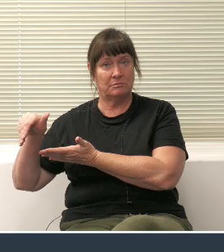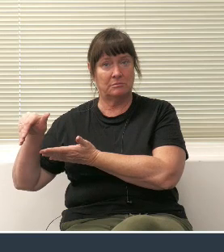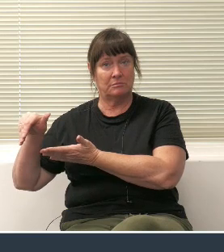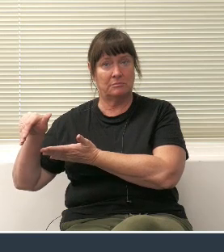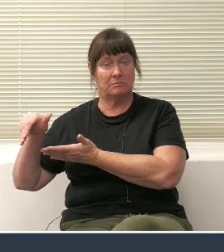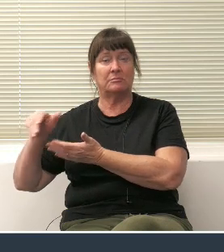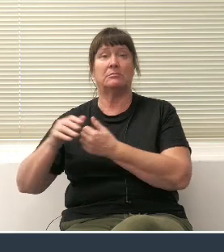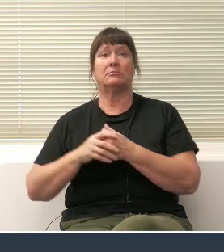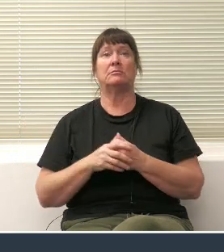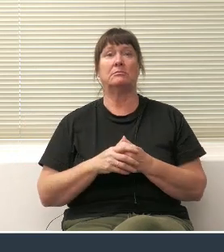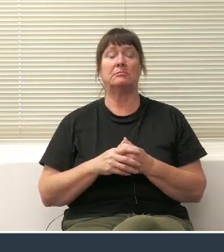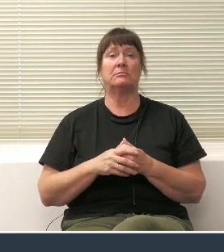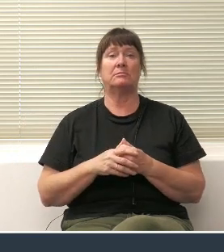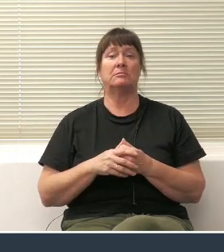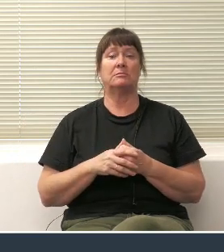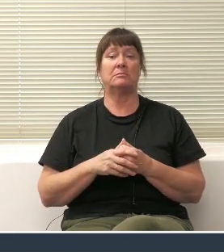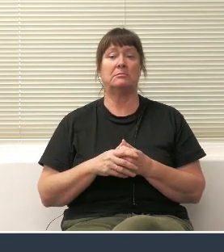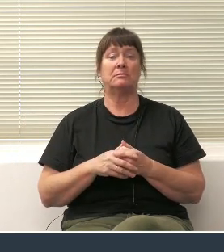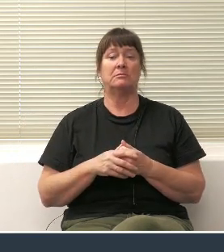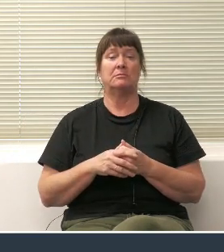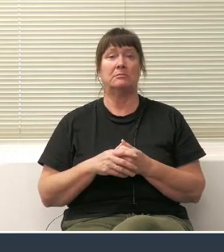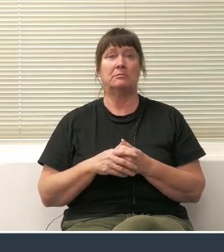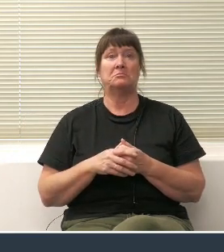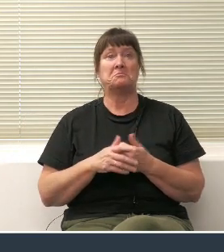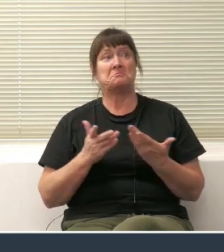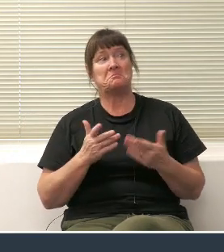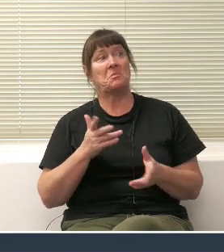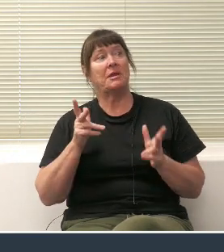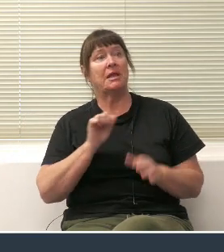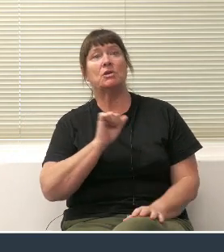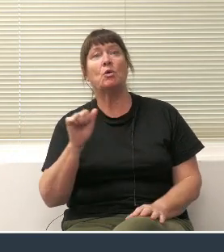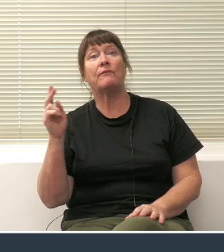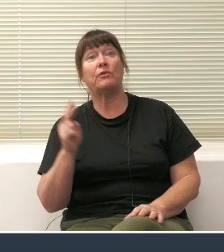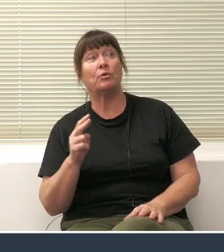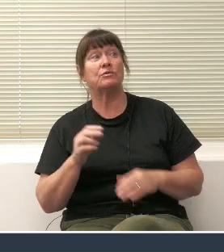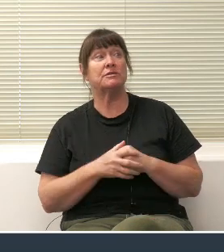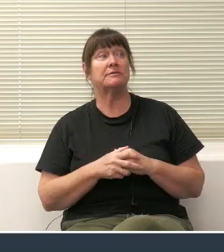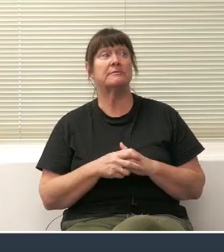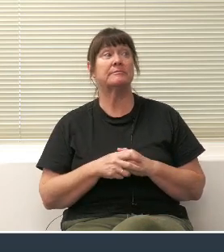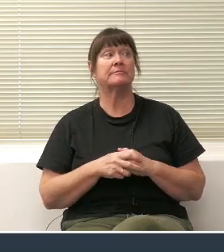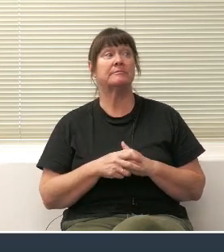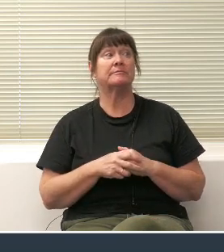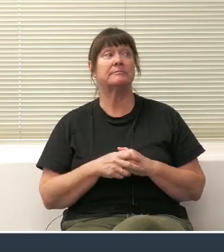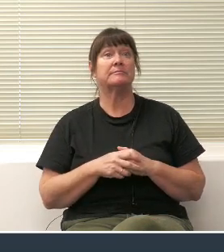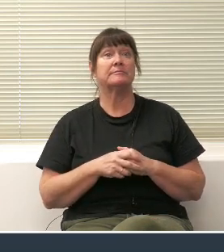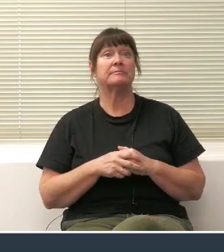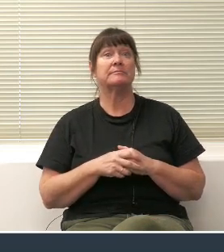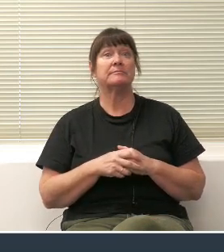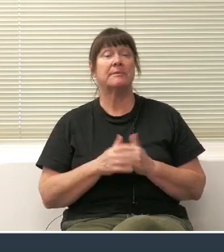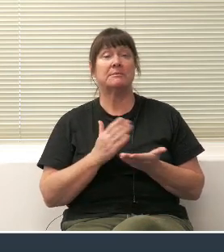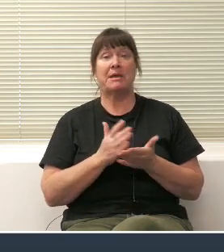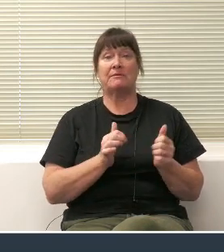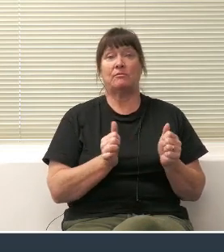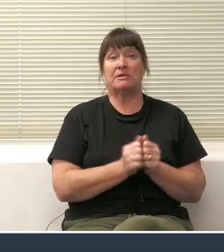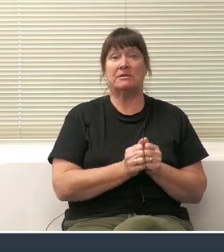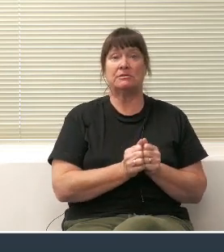housing villages, and just wanting to hear the views on us including that as part of the resolution, and whether